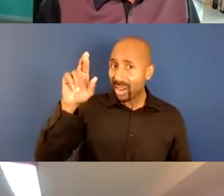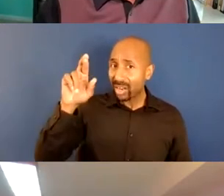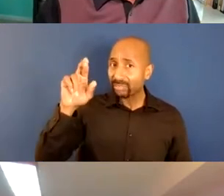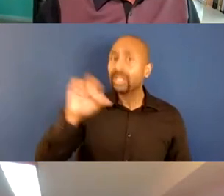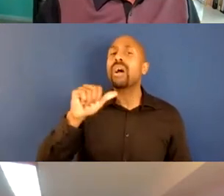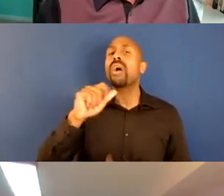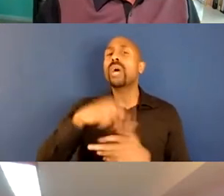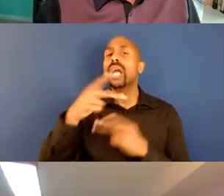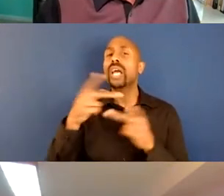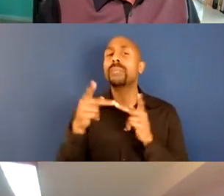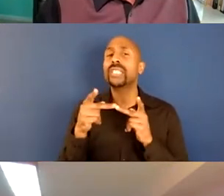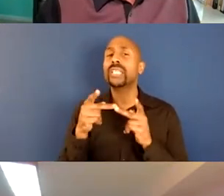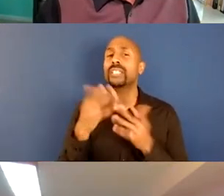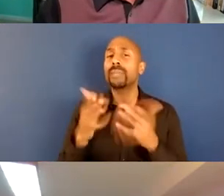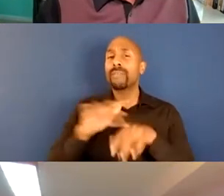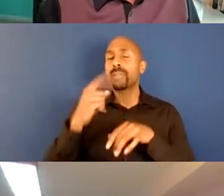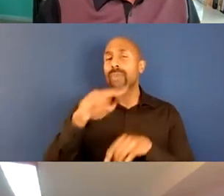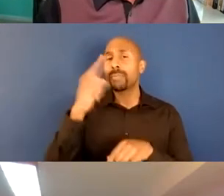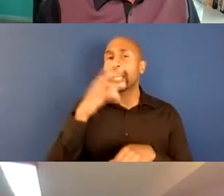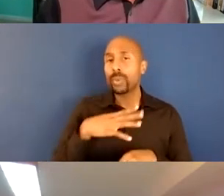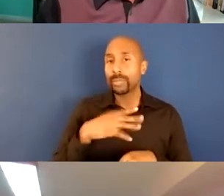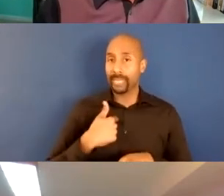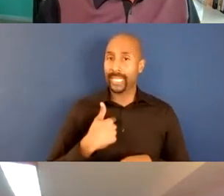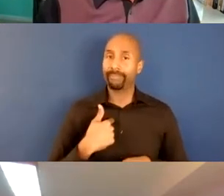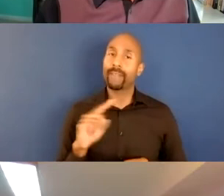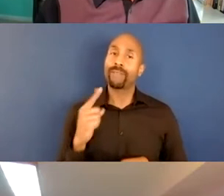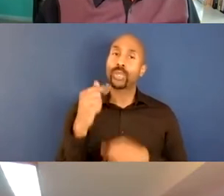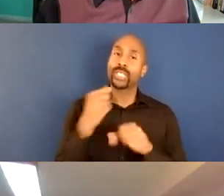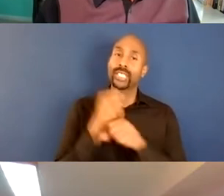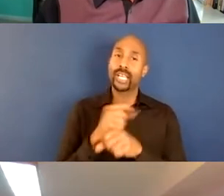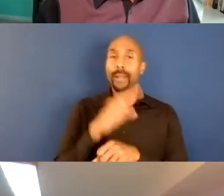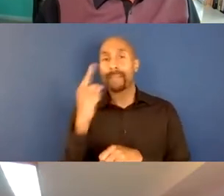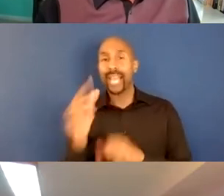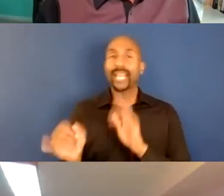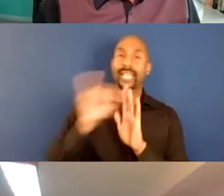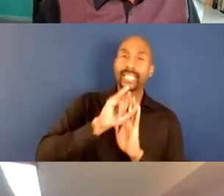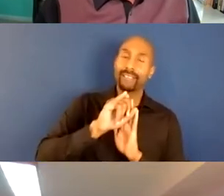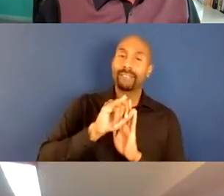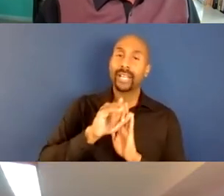Okay. All right, so we all learn and grow.